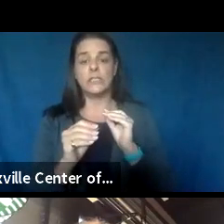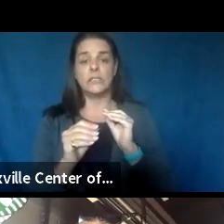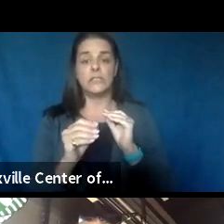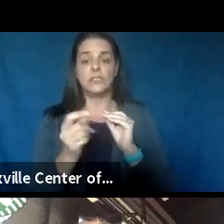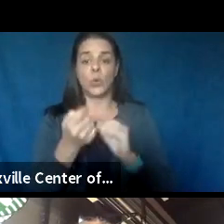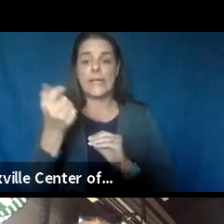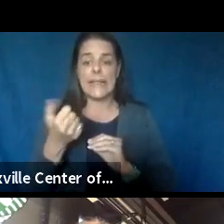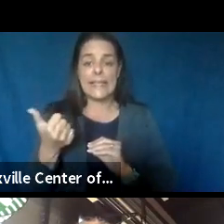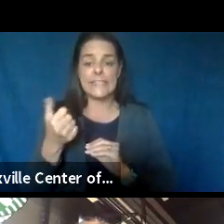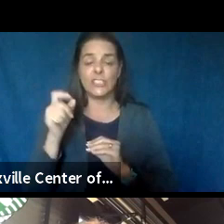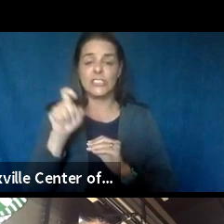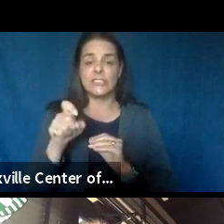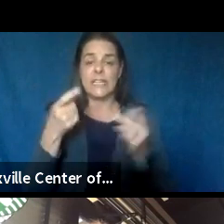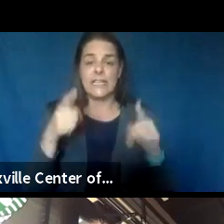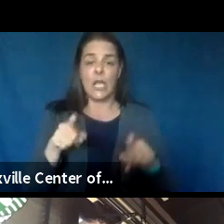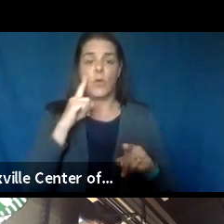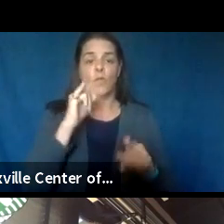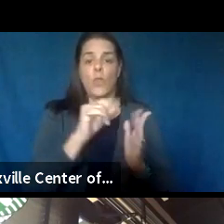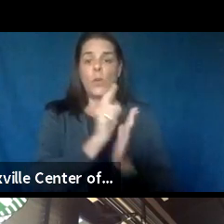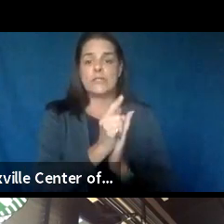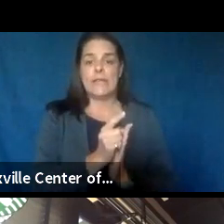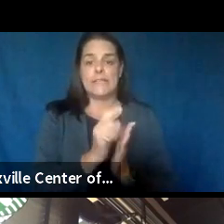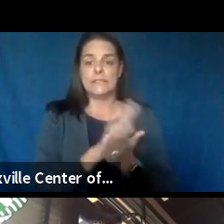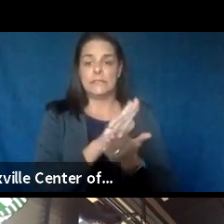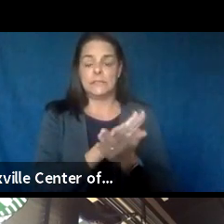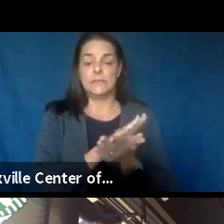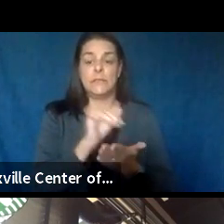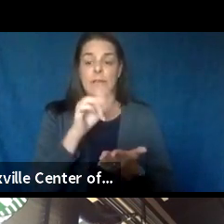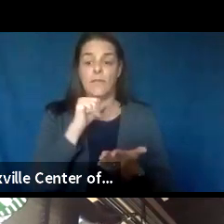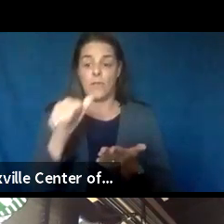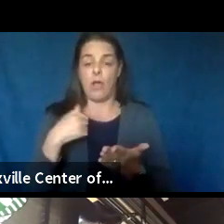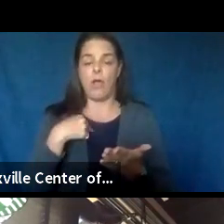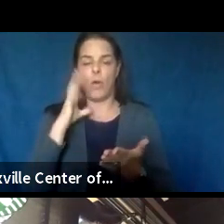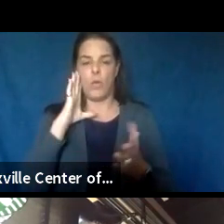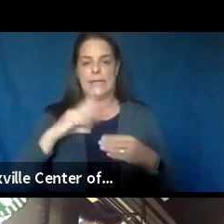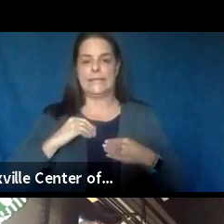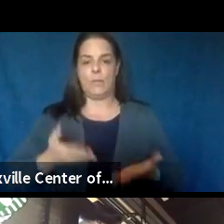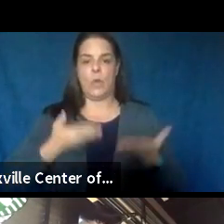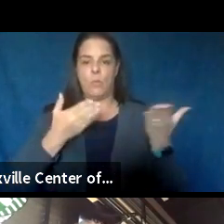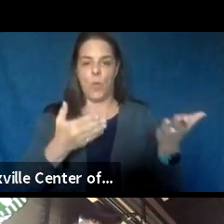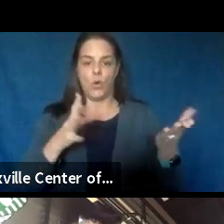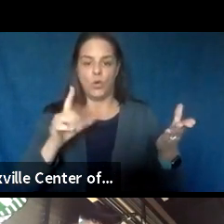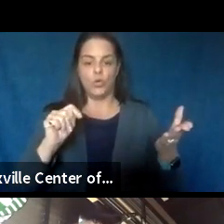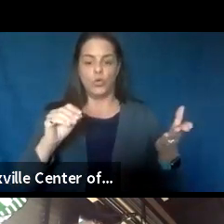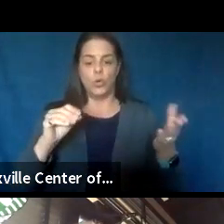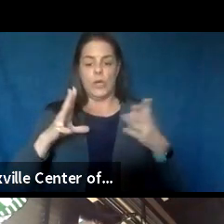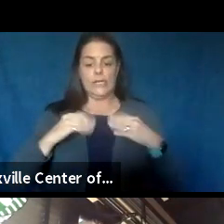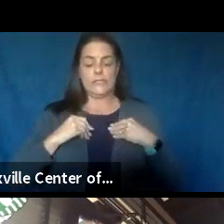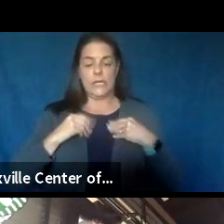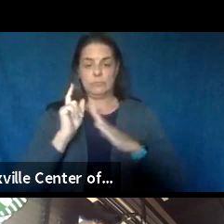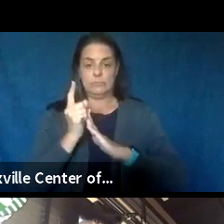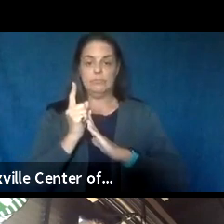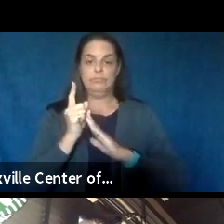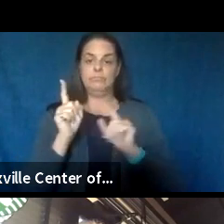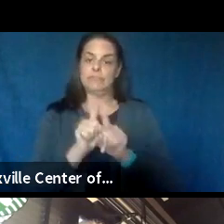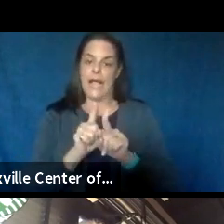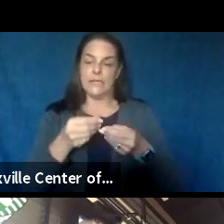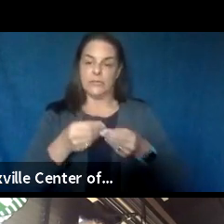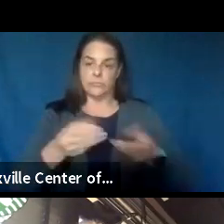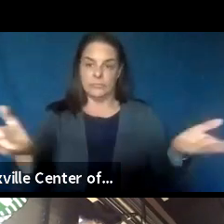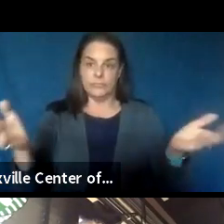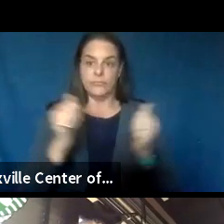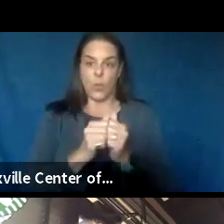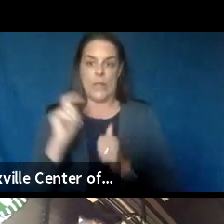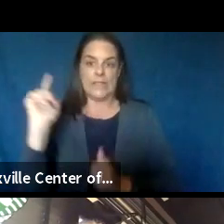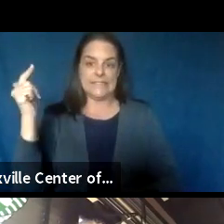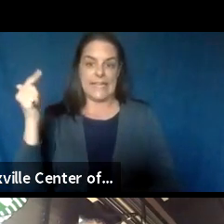deletions that need to be made on those minutes. And if not, I'll entertain a motion to accept the minutes as distributed with a